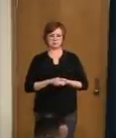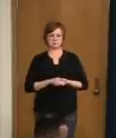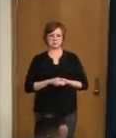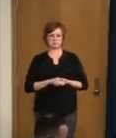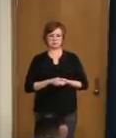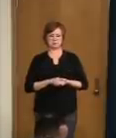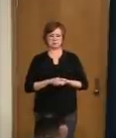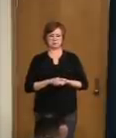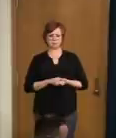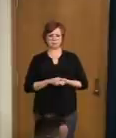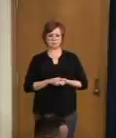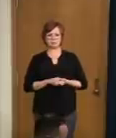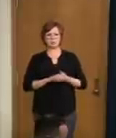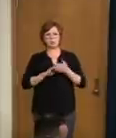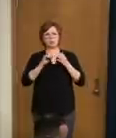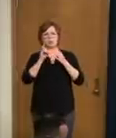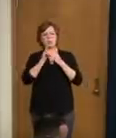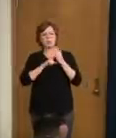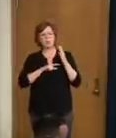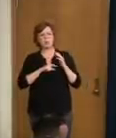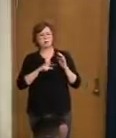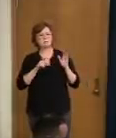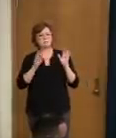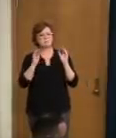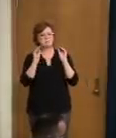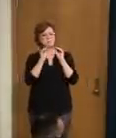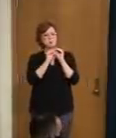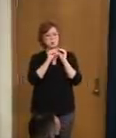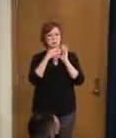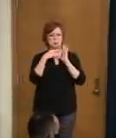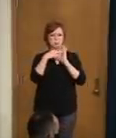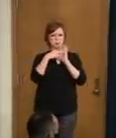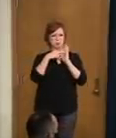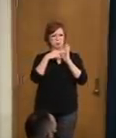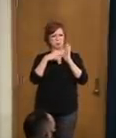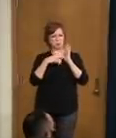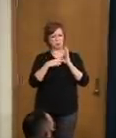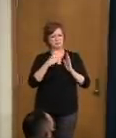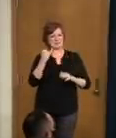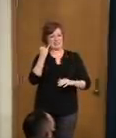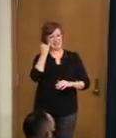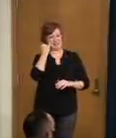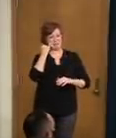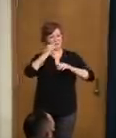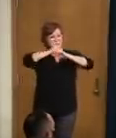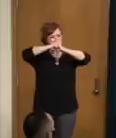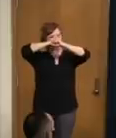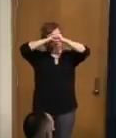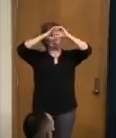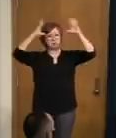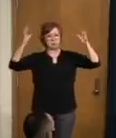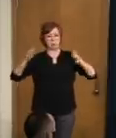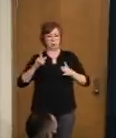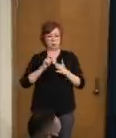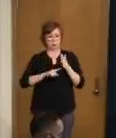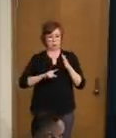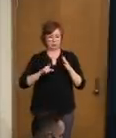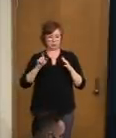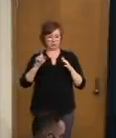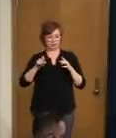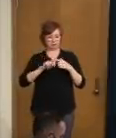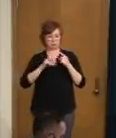to go there? So even as recently as this morning, I had a detailed discussion with my counterparts in other